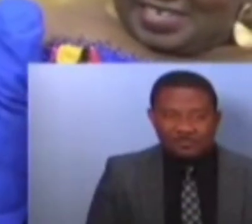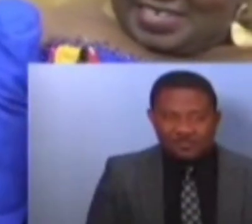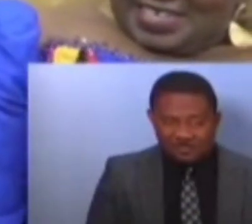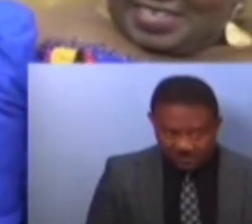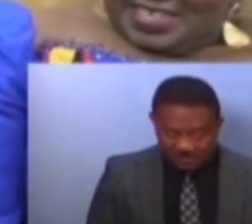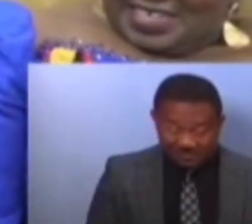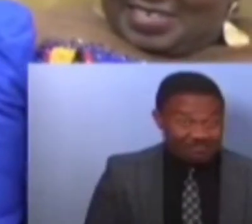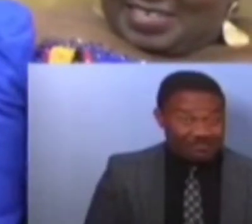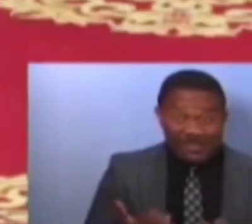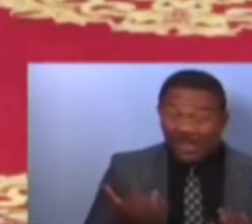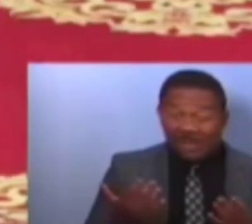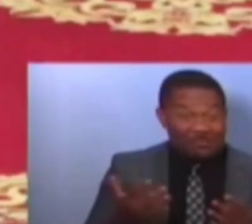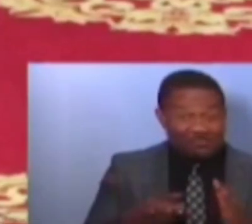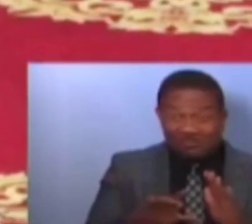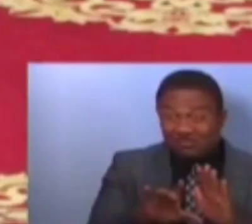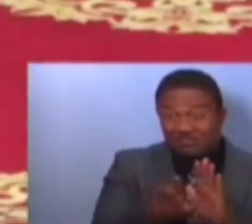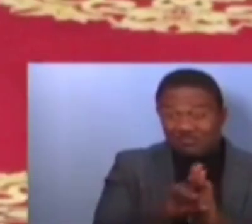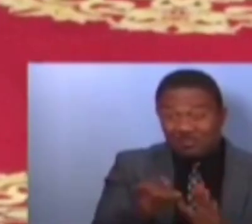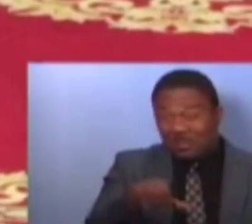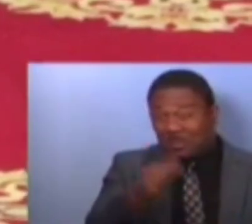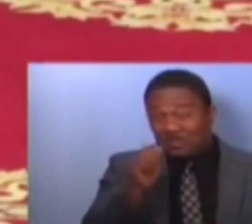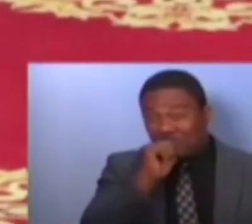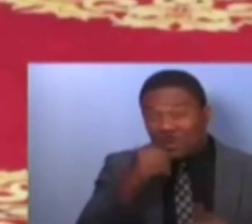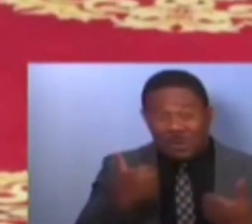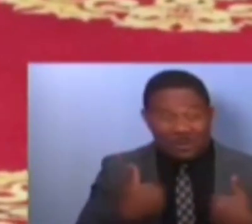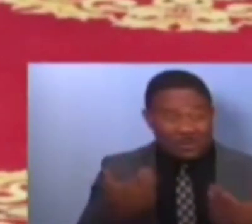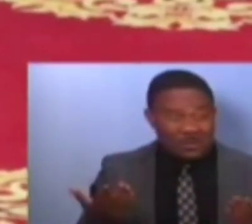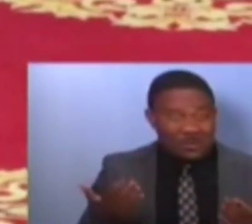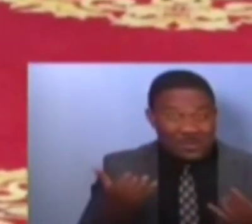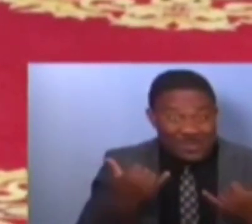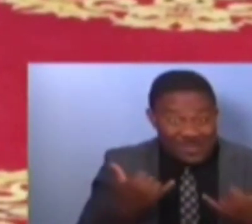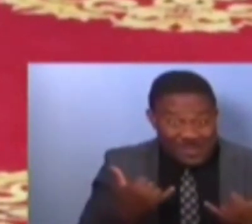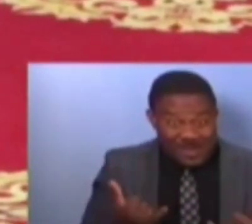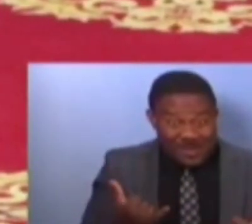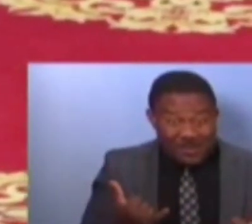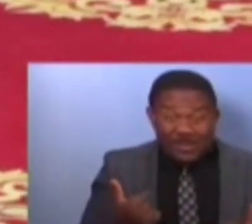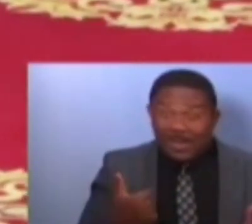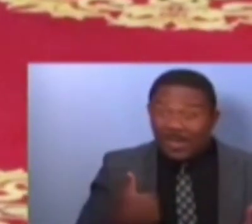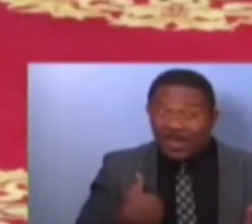There be no other nomination. I